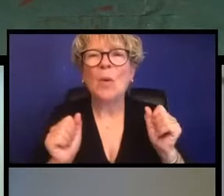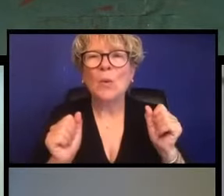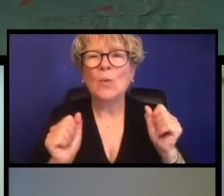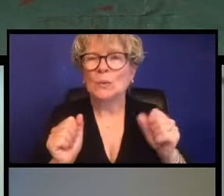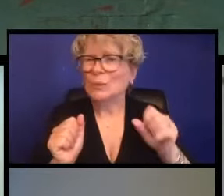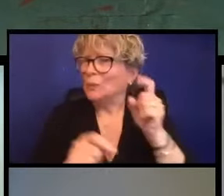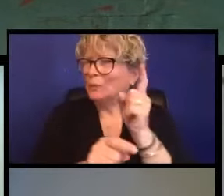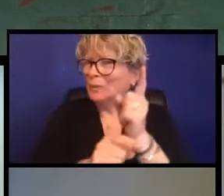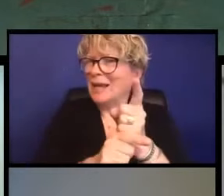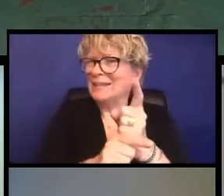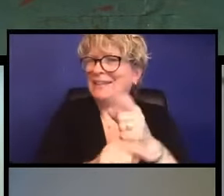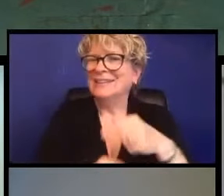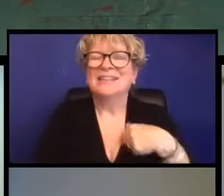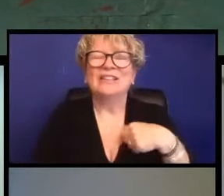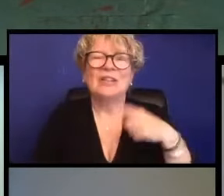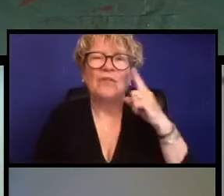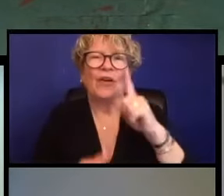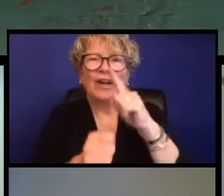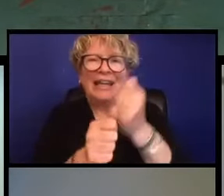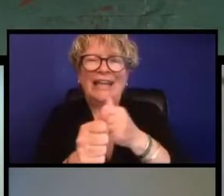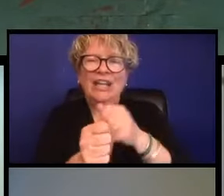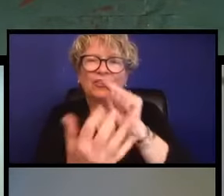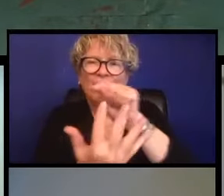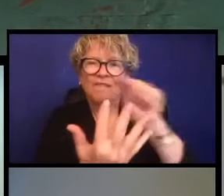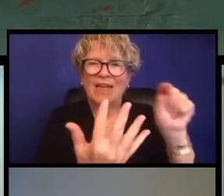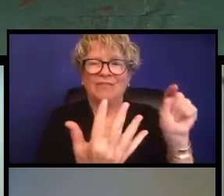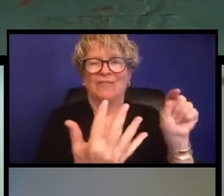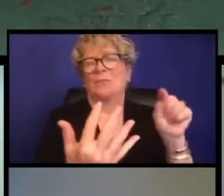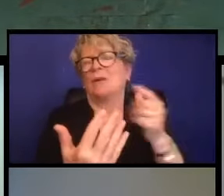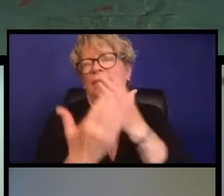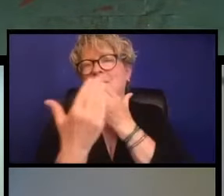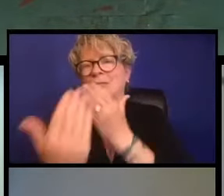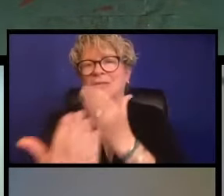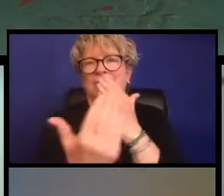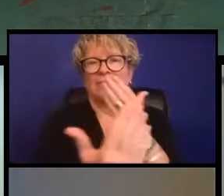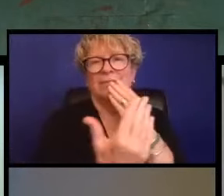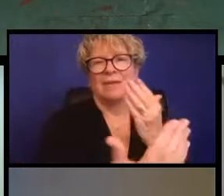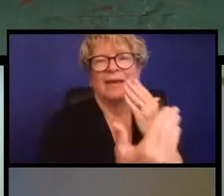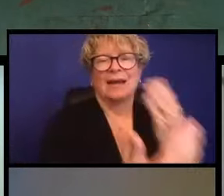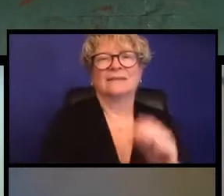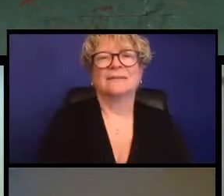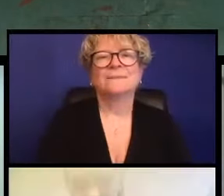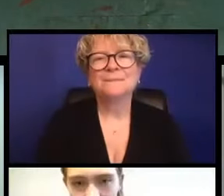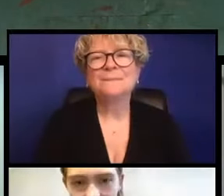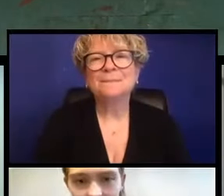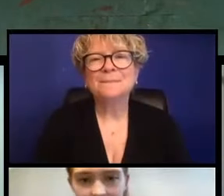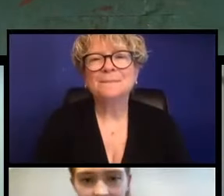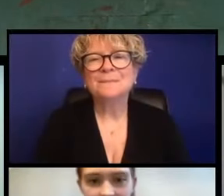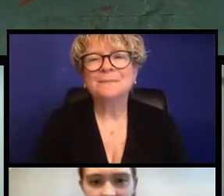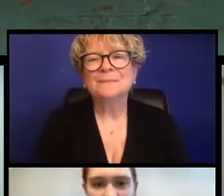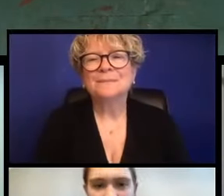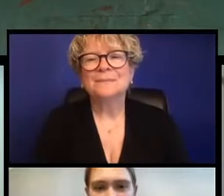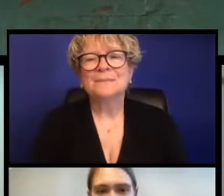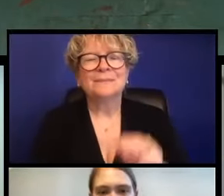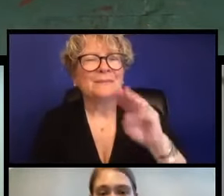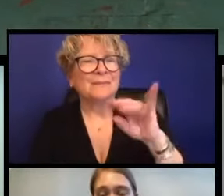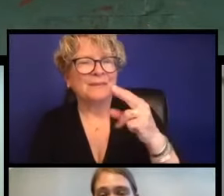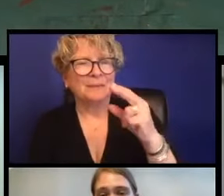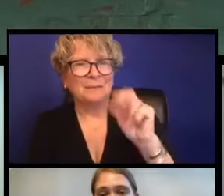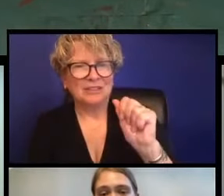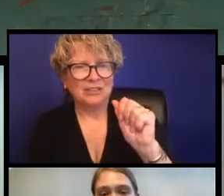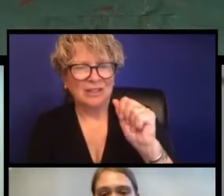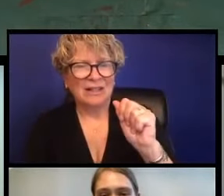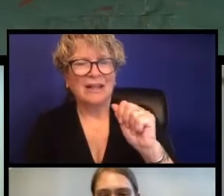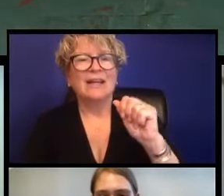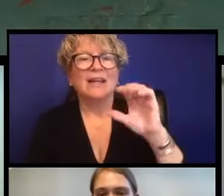I'm thanks to each and every one of them. Thank you, Wendy. Rashida is joining